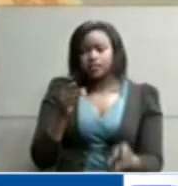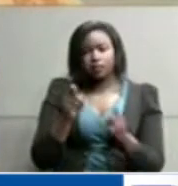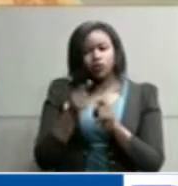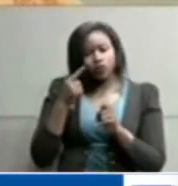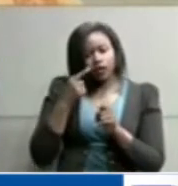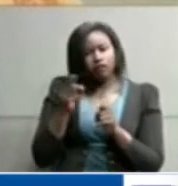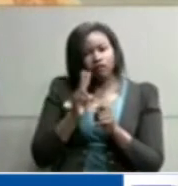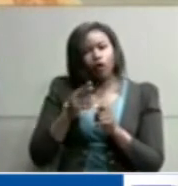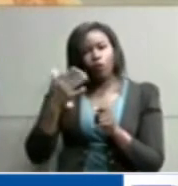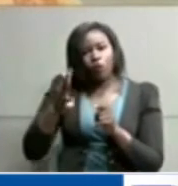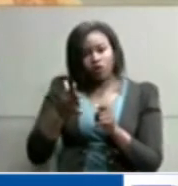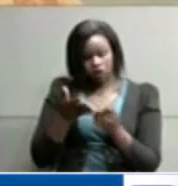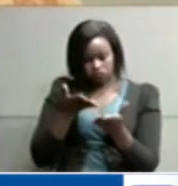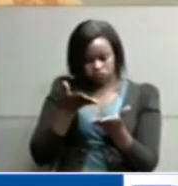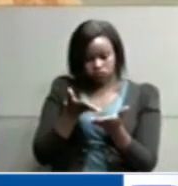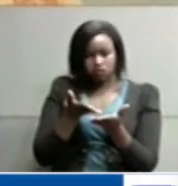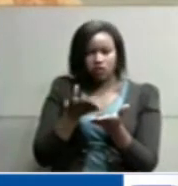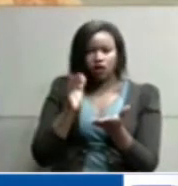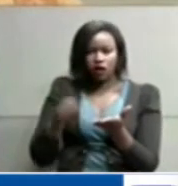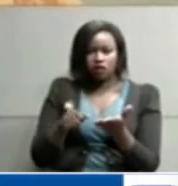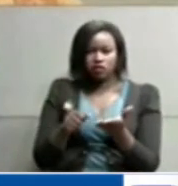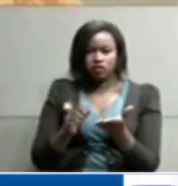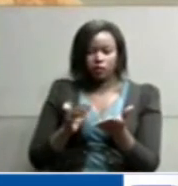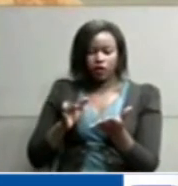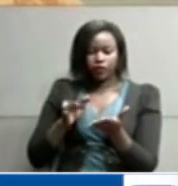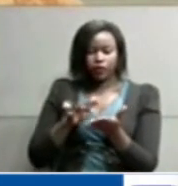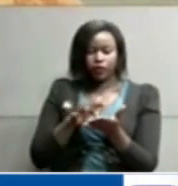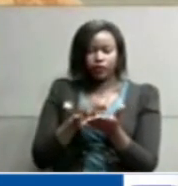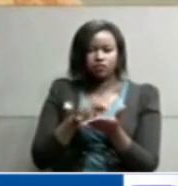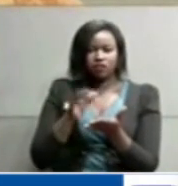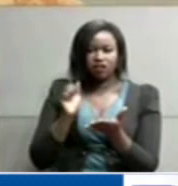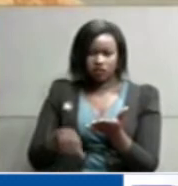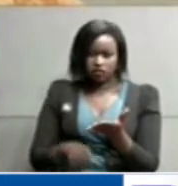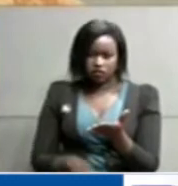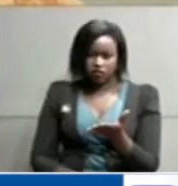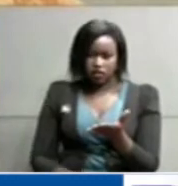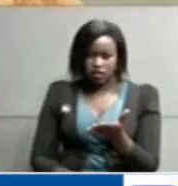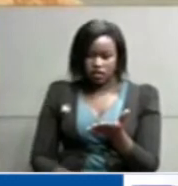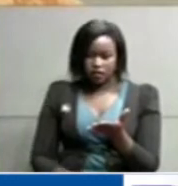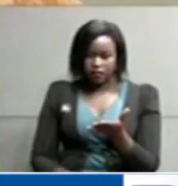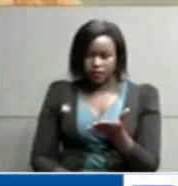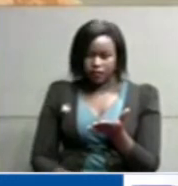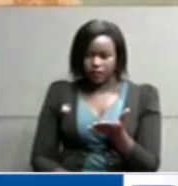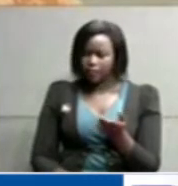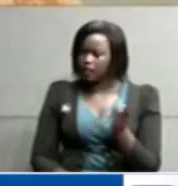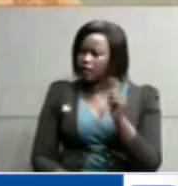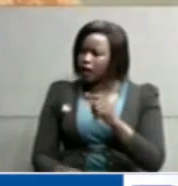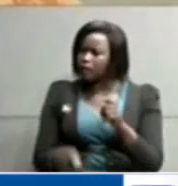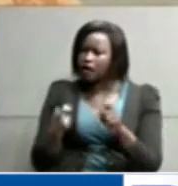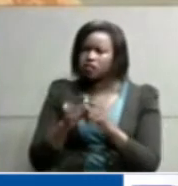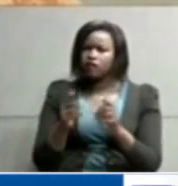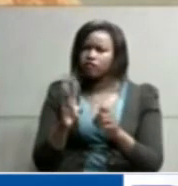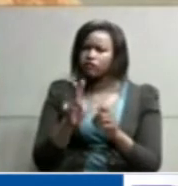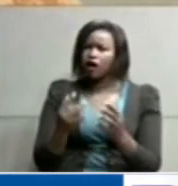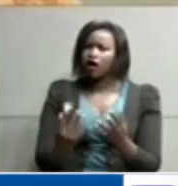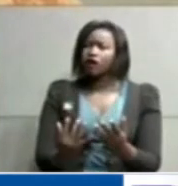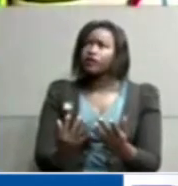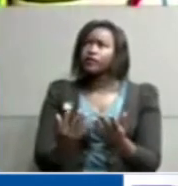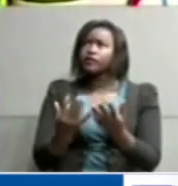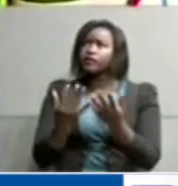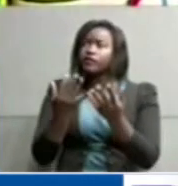appearing. Or they will gather there. Yes. They come as what? As vapor. Yes, they are